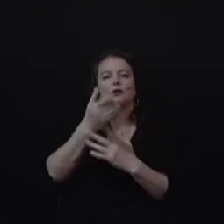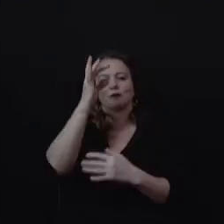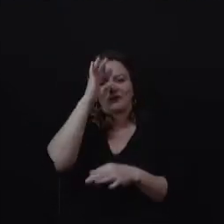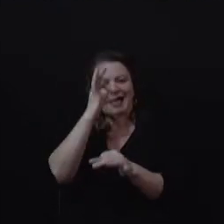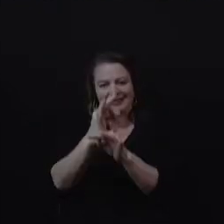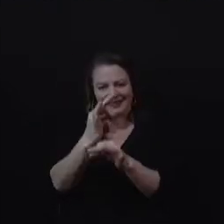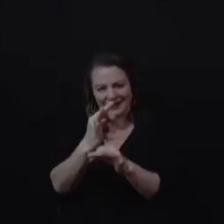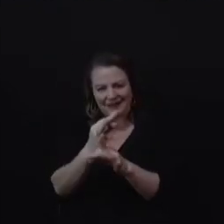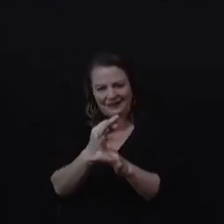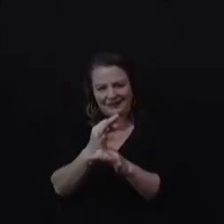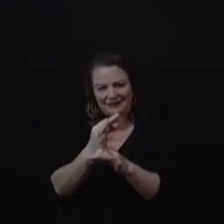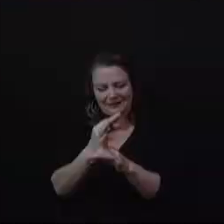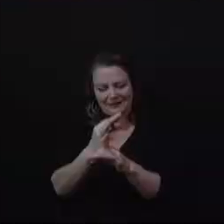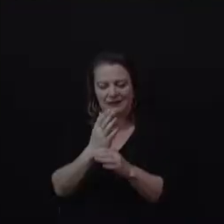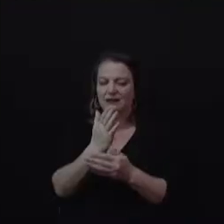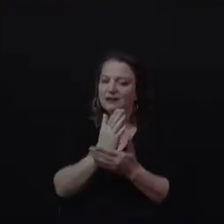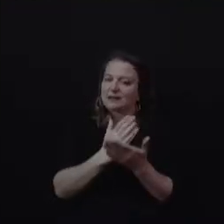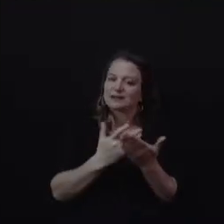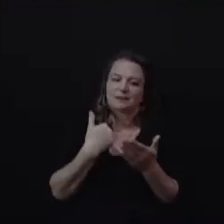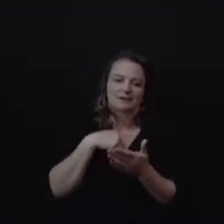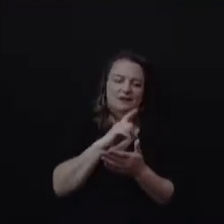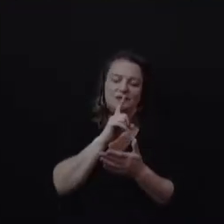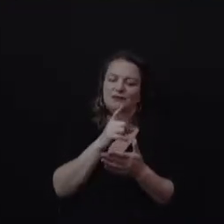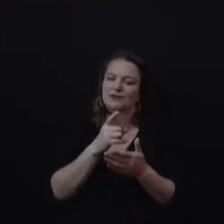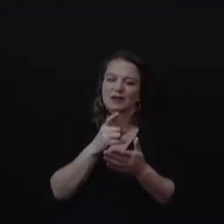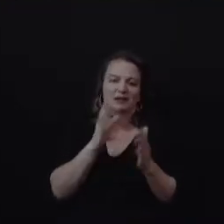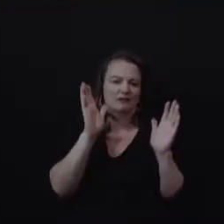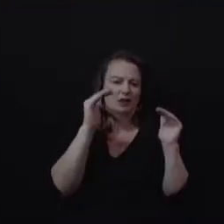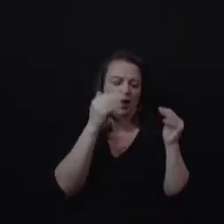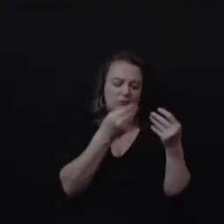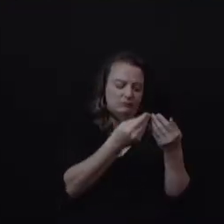You know, some of us have really lost hope.